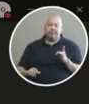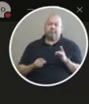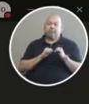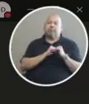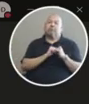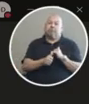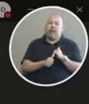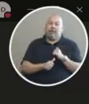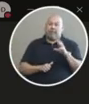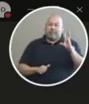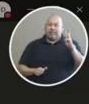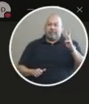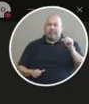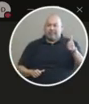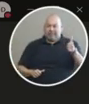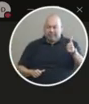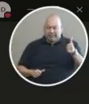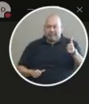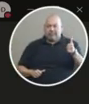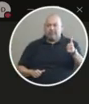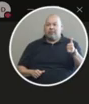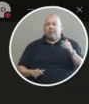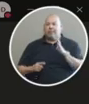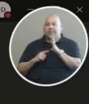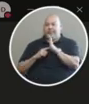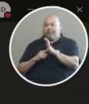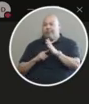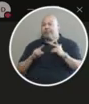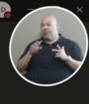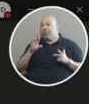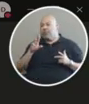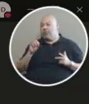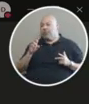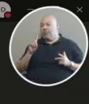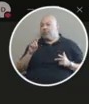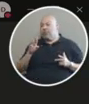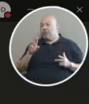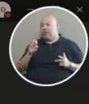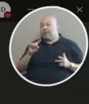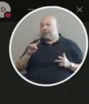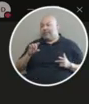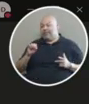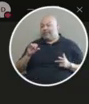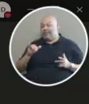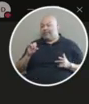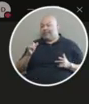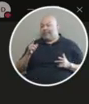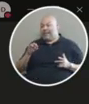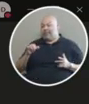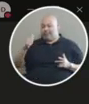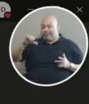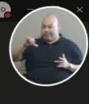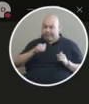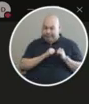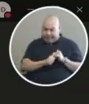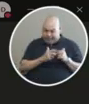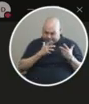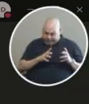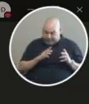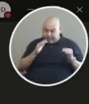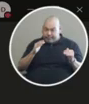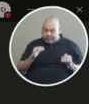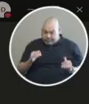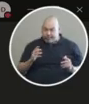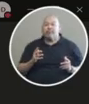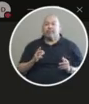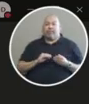motion passes with 6 affirmative votes. Representatives Rodriguez and Lizarraga voting nay. The motion does pass. The